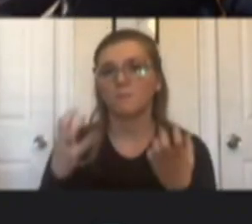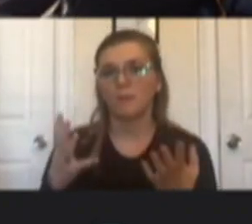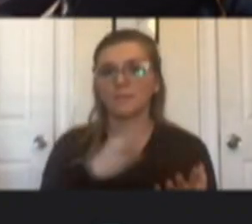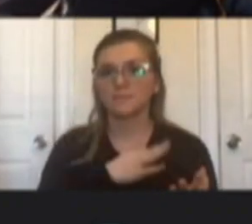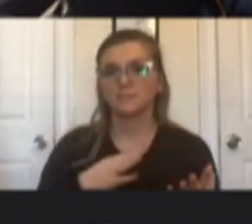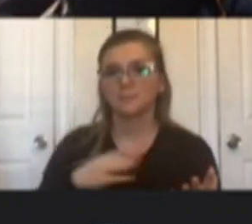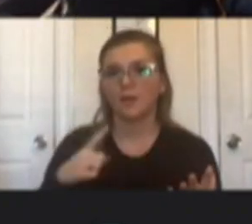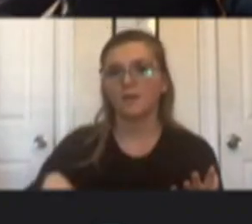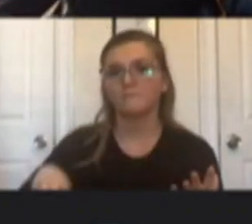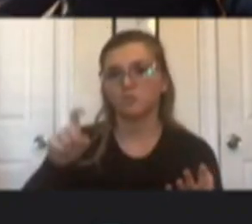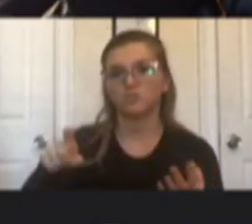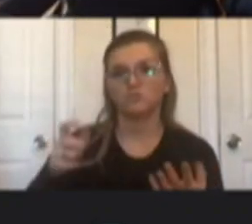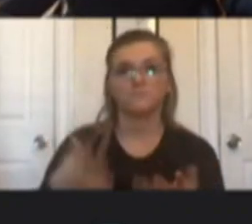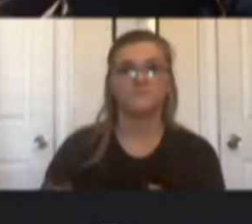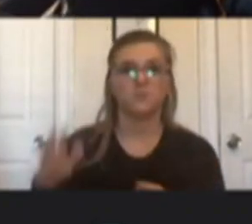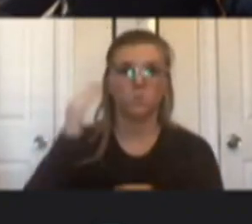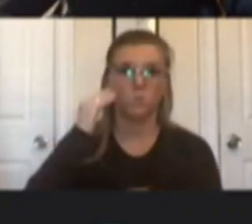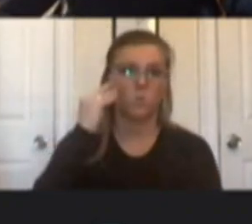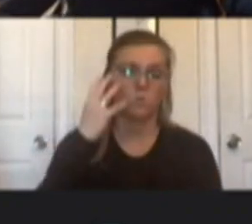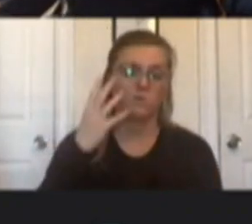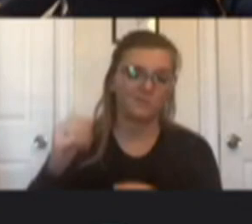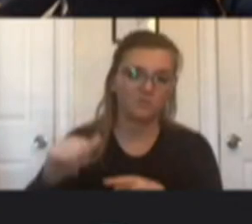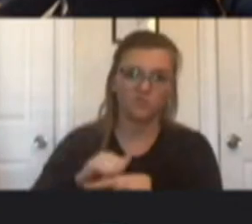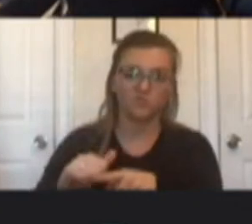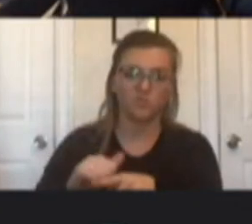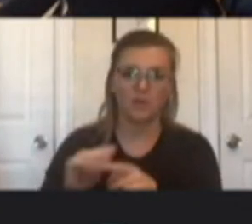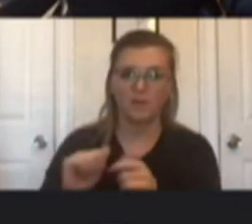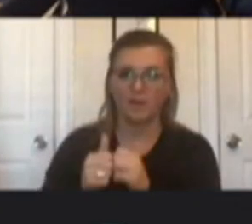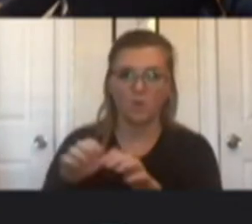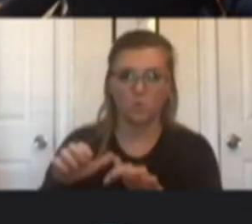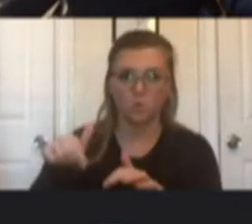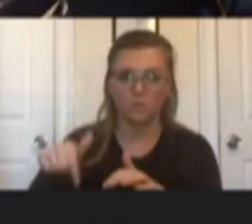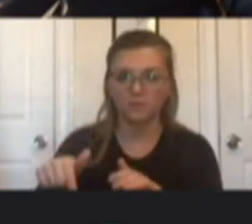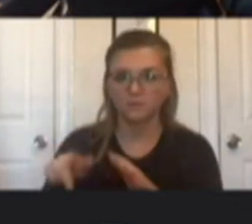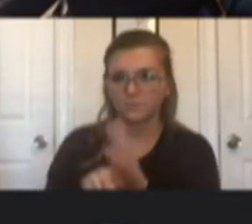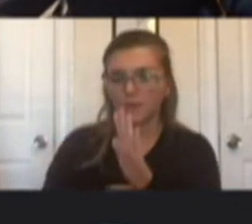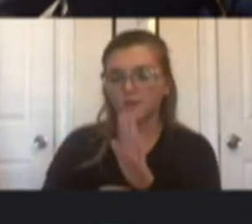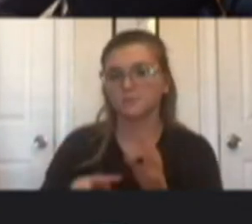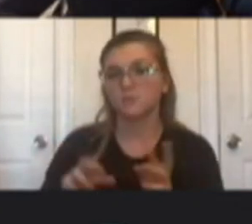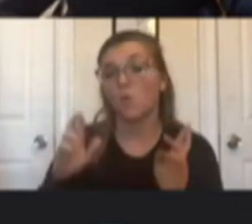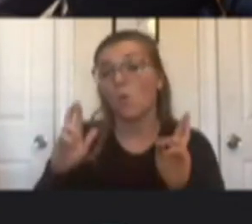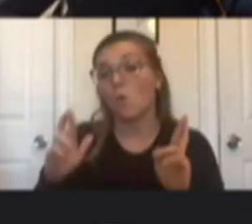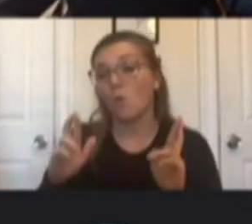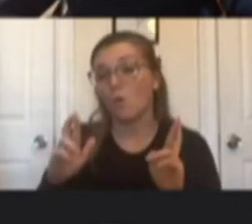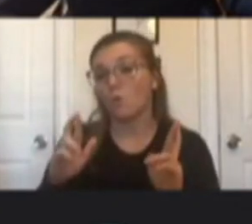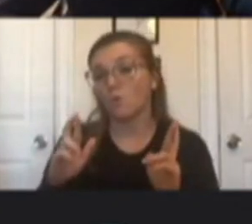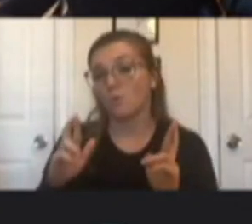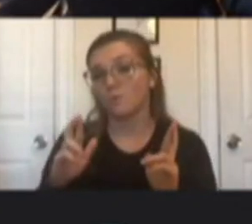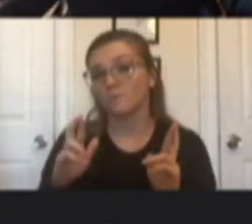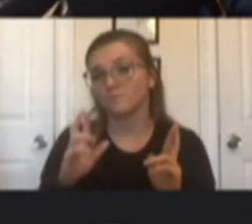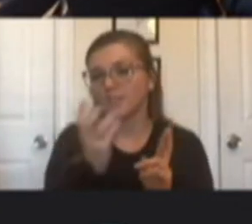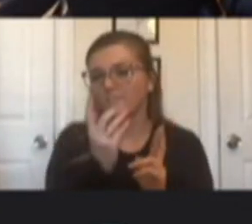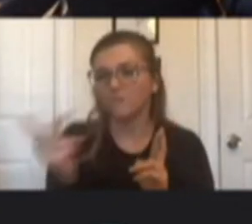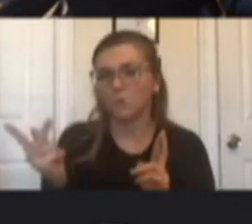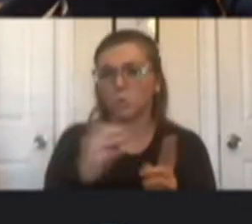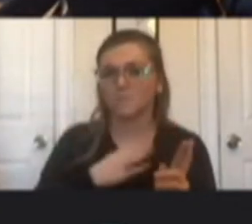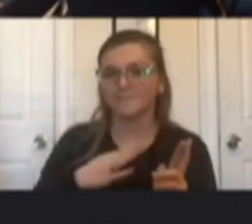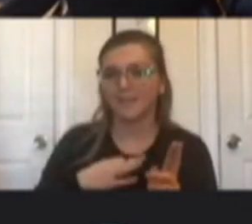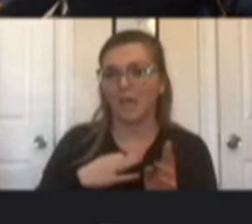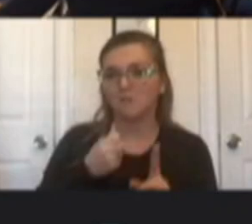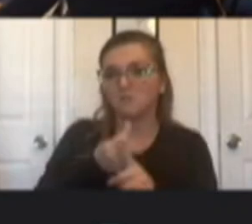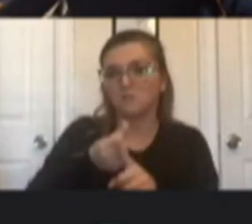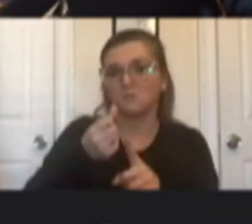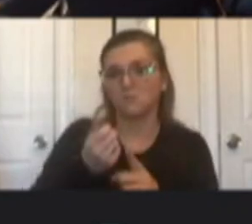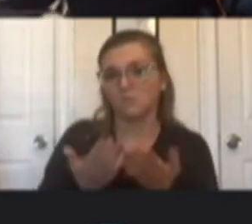been trained on how to do this, and hopefully it's just a few staff that you've